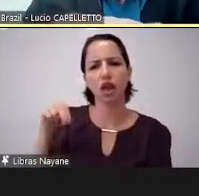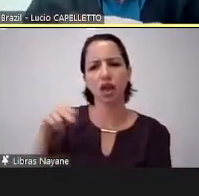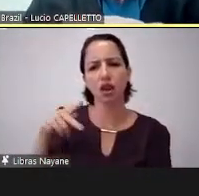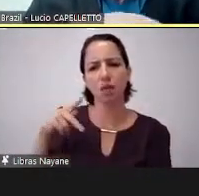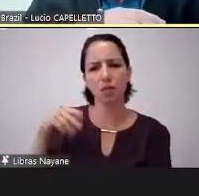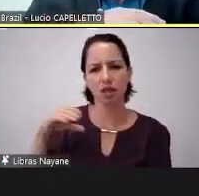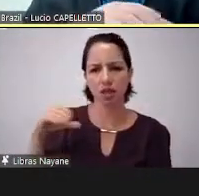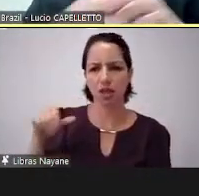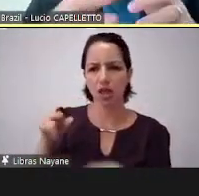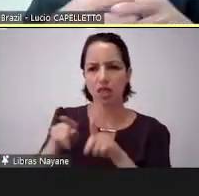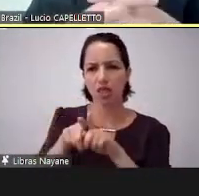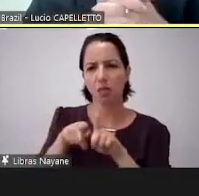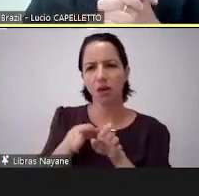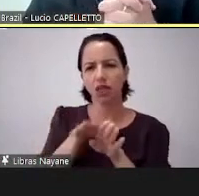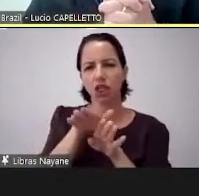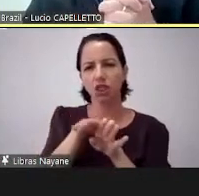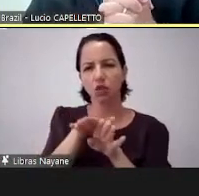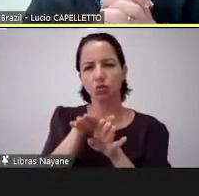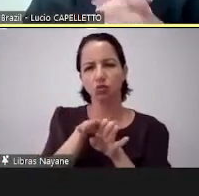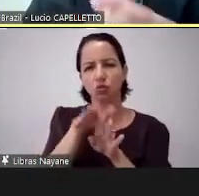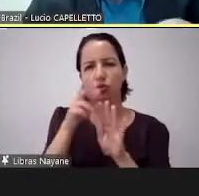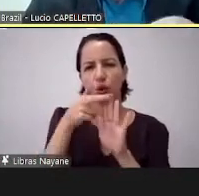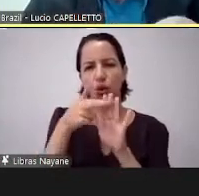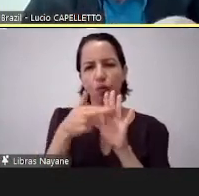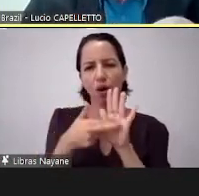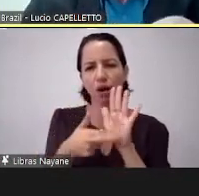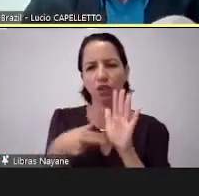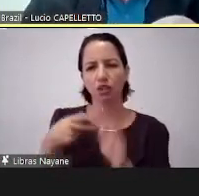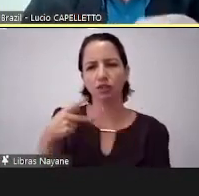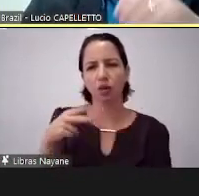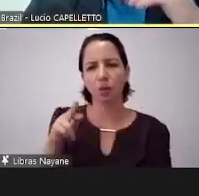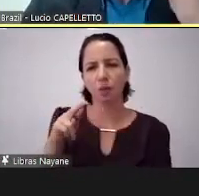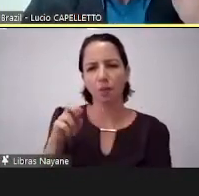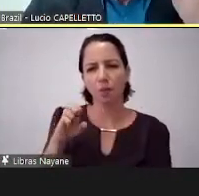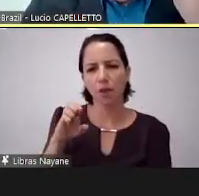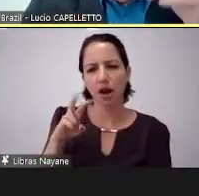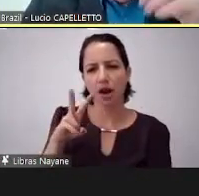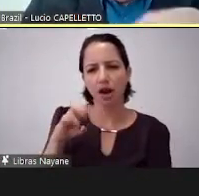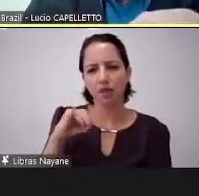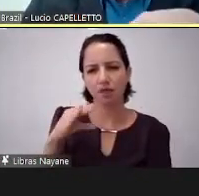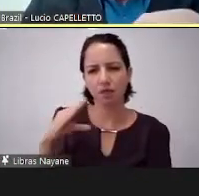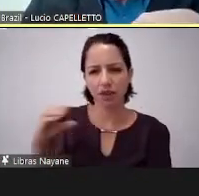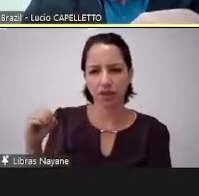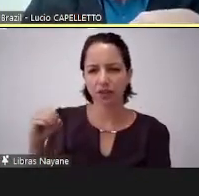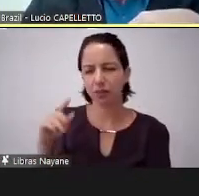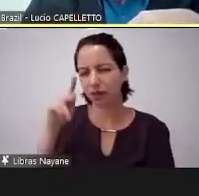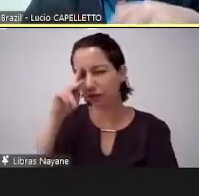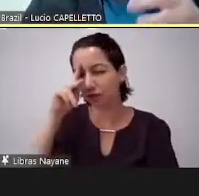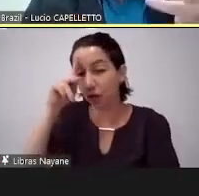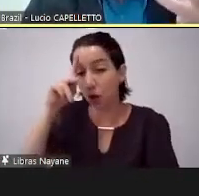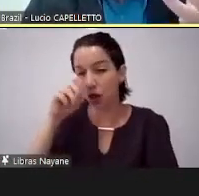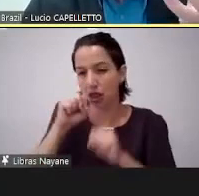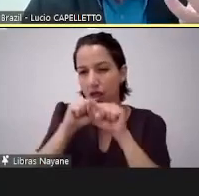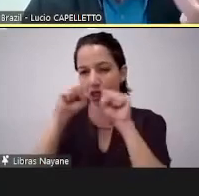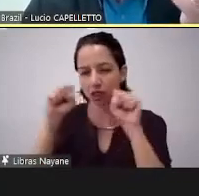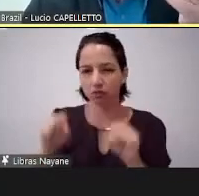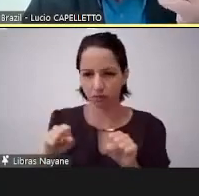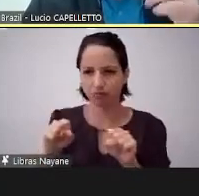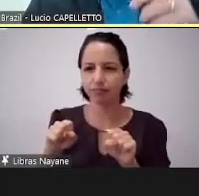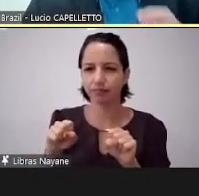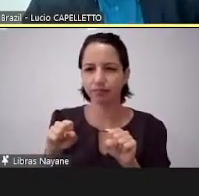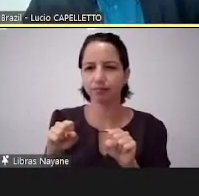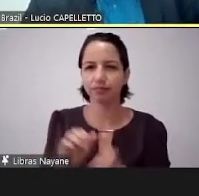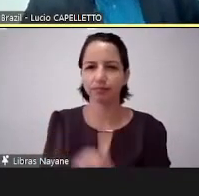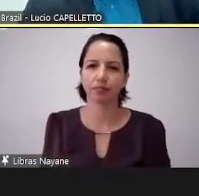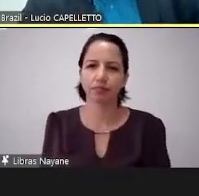And regarding the norms to strengthen the system, but looking